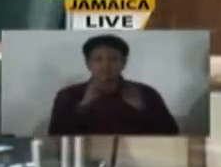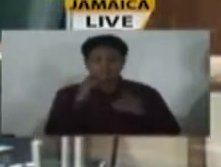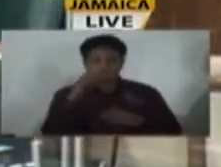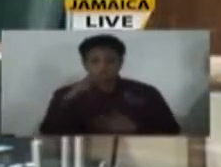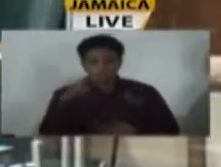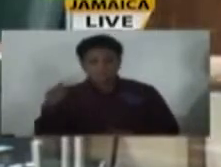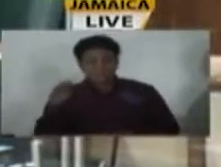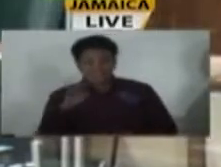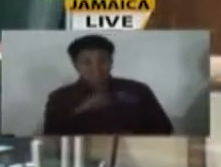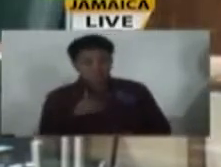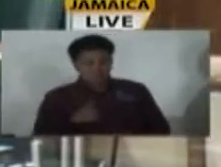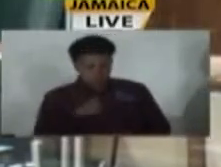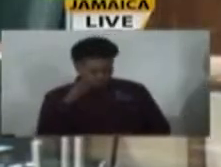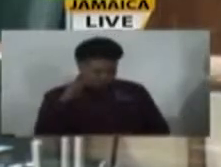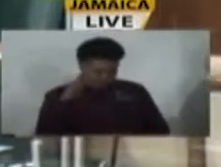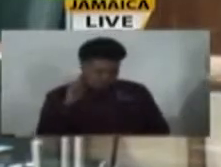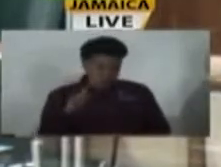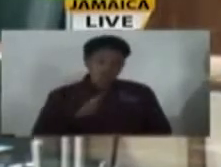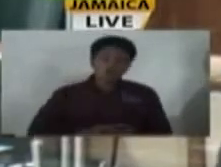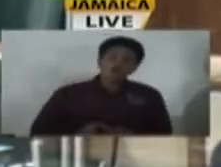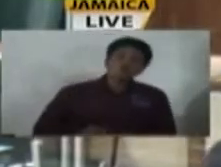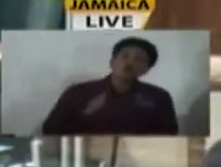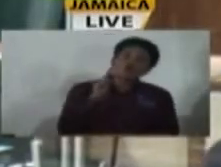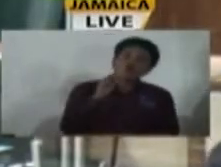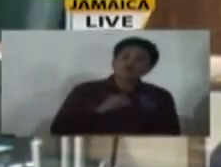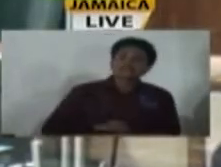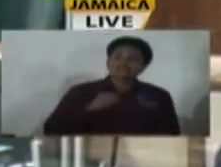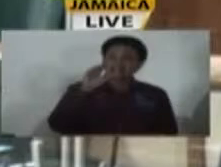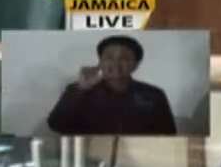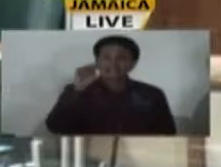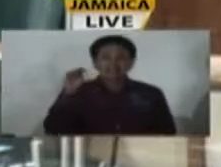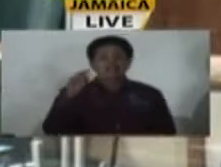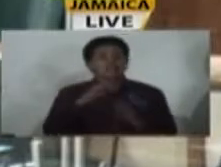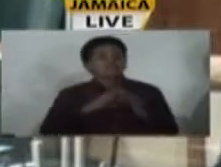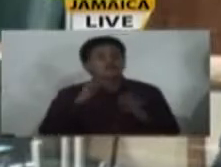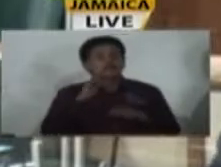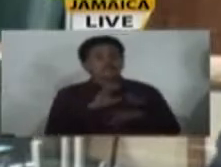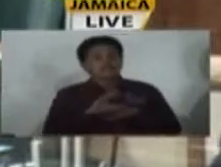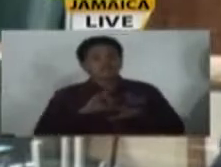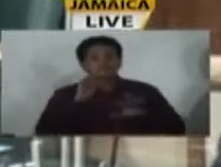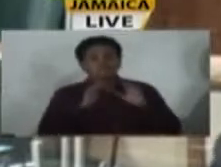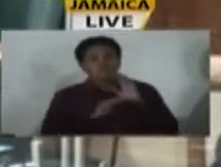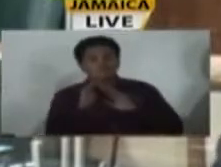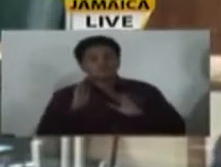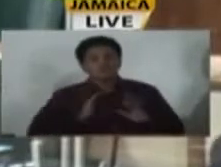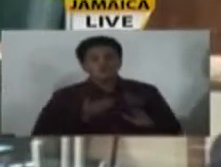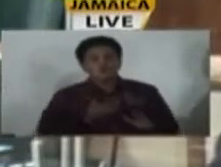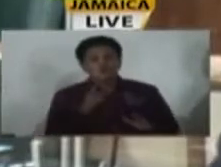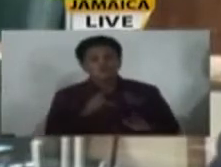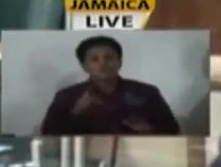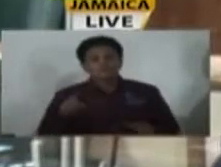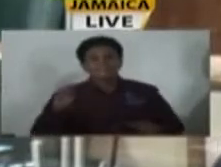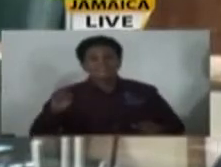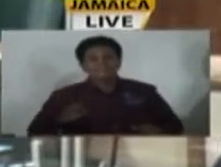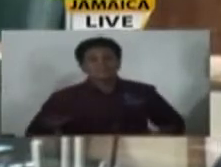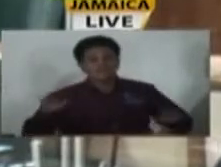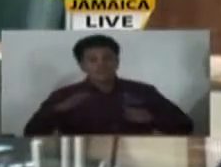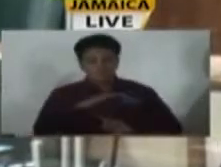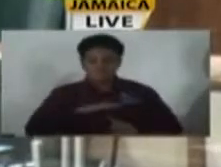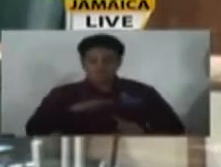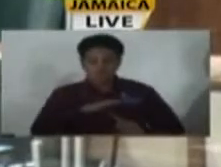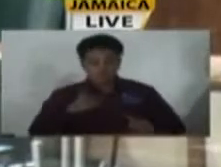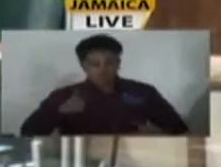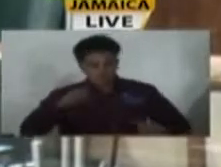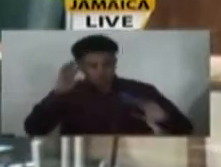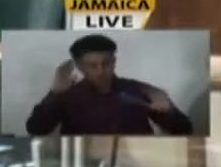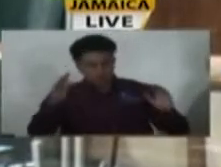PPPs. And we were ranked number 1 in Latin America and Caribbean for the maturity of our PPP environment. We